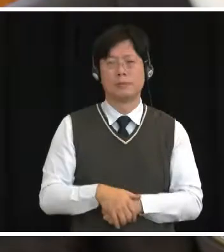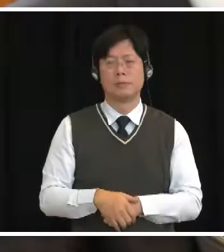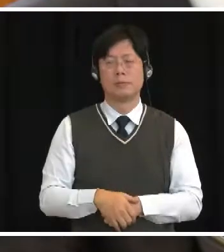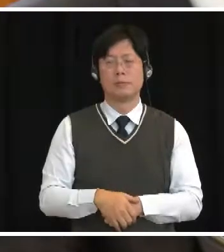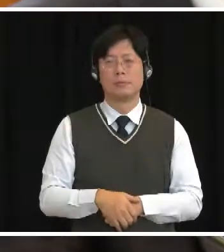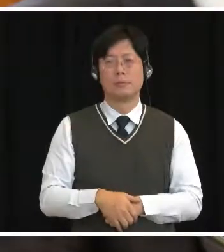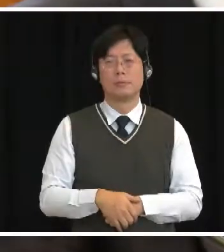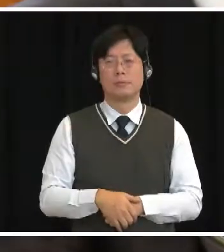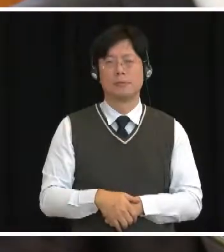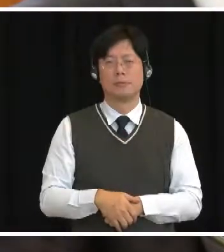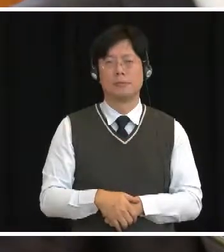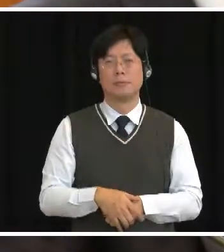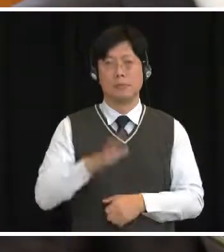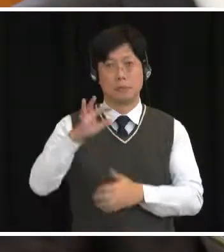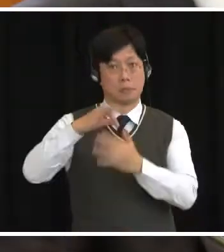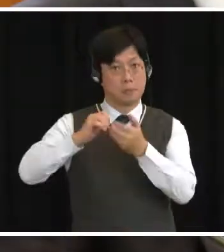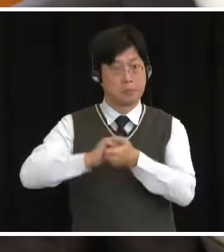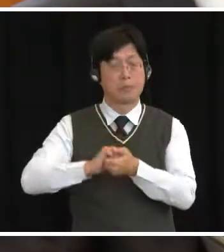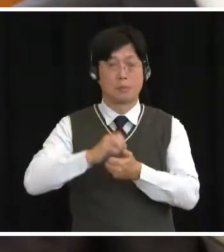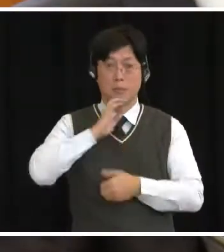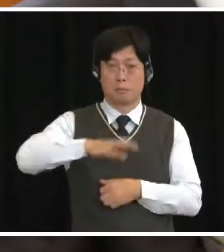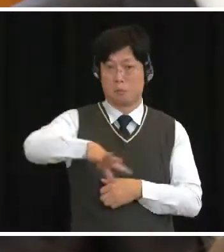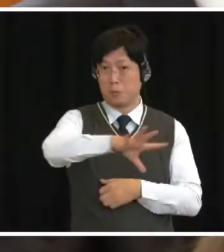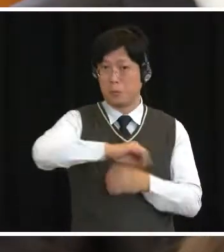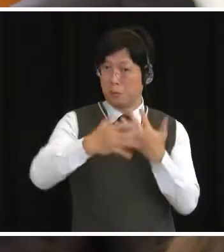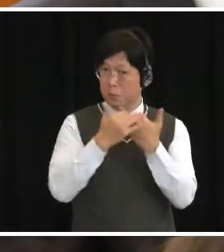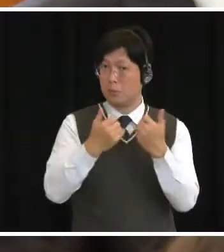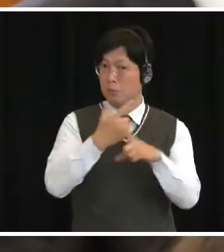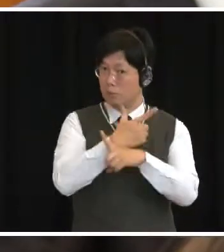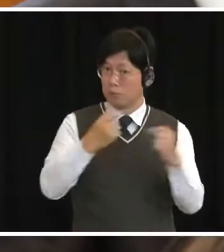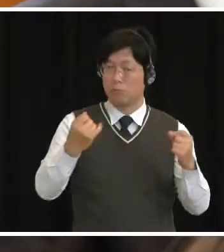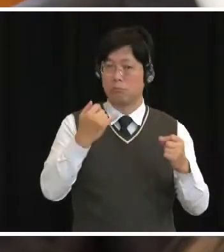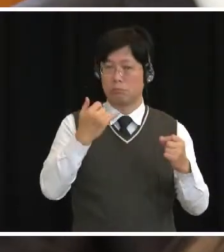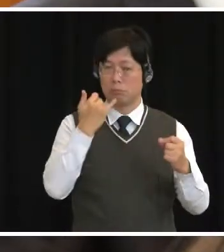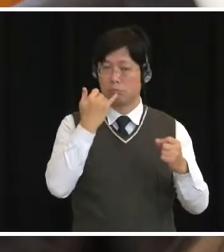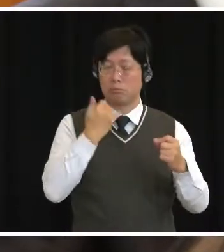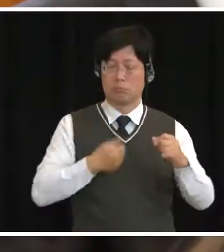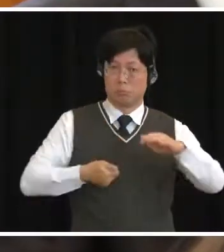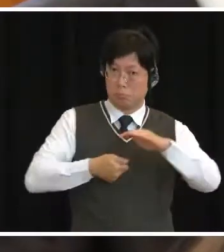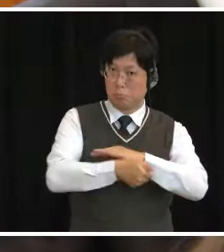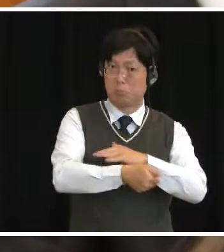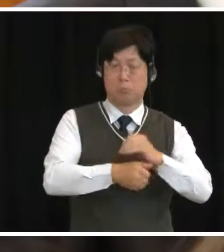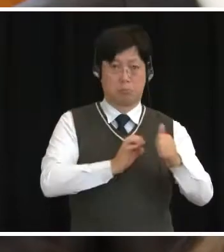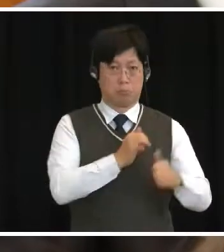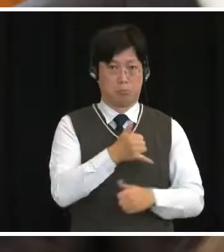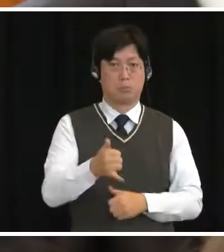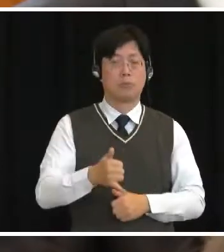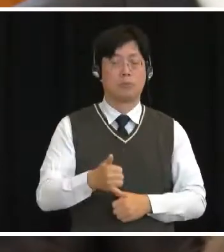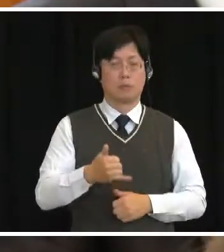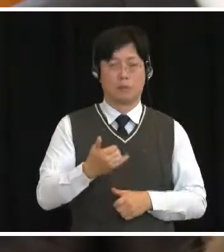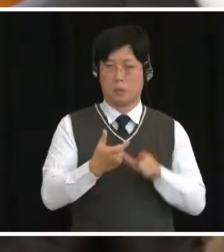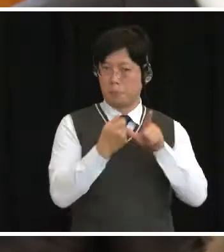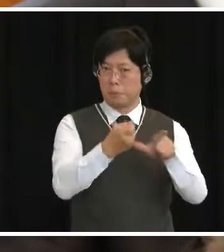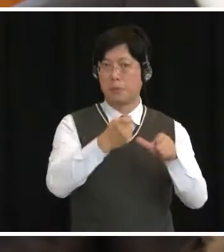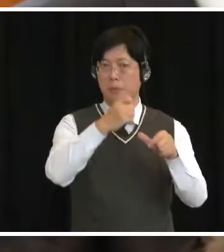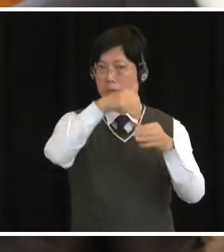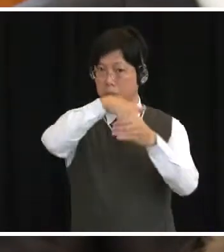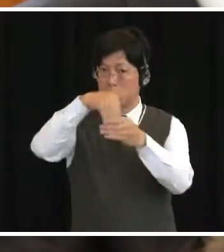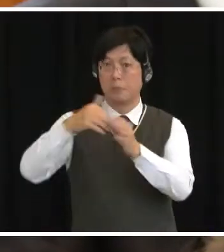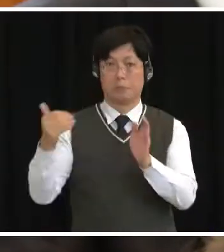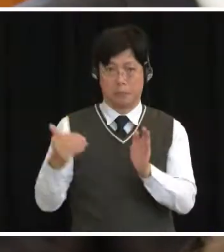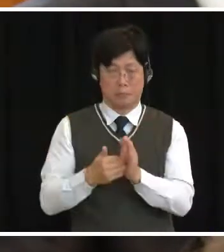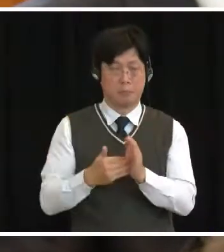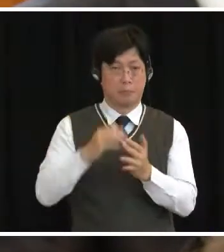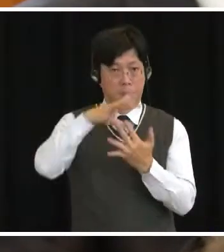up student bodies and organize elections. All students